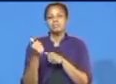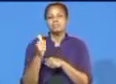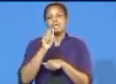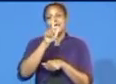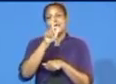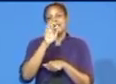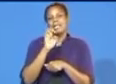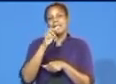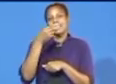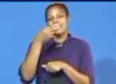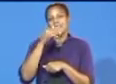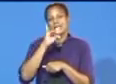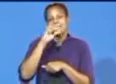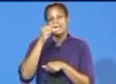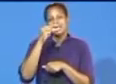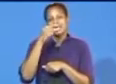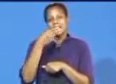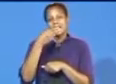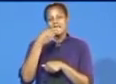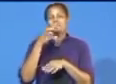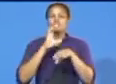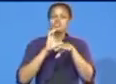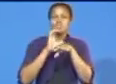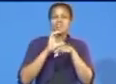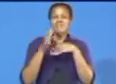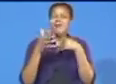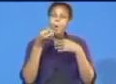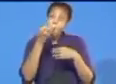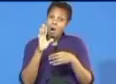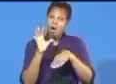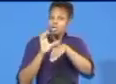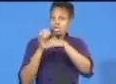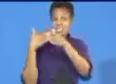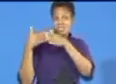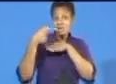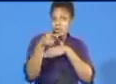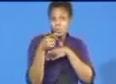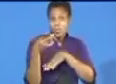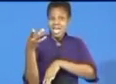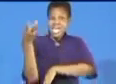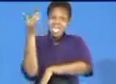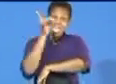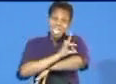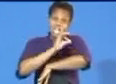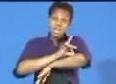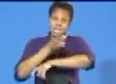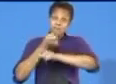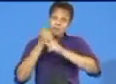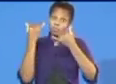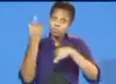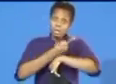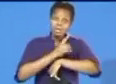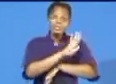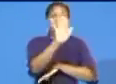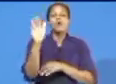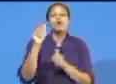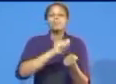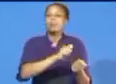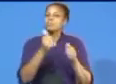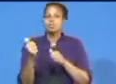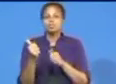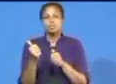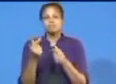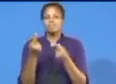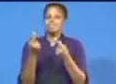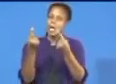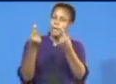church or the church nearest to you, 8 days from today is your baptism. I came to